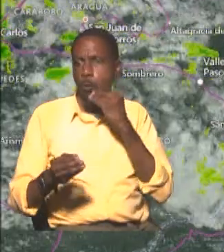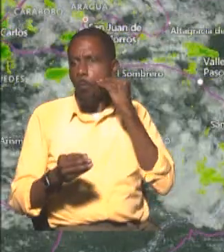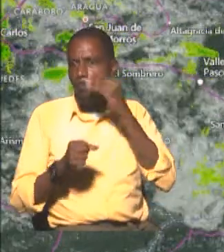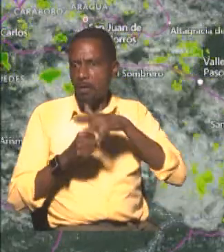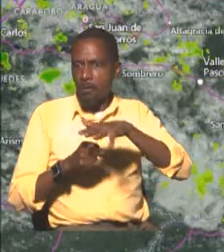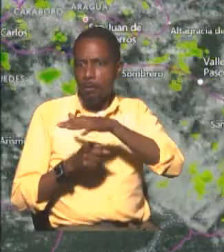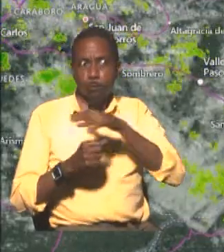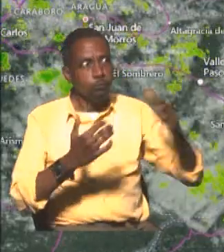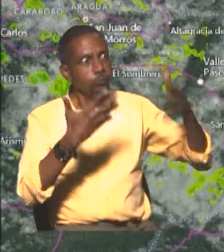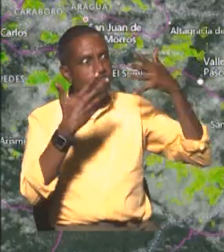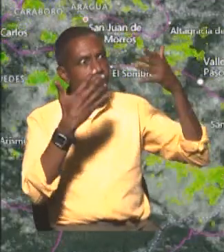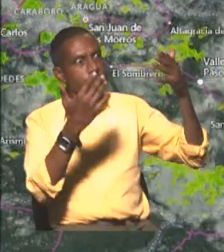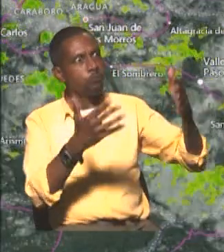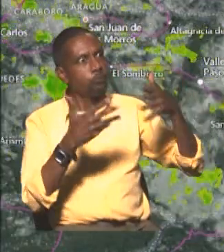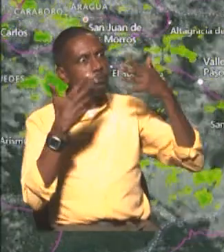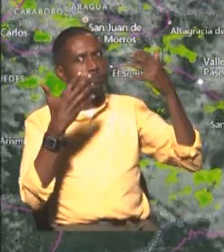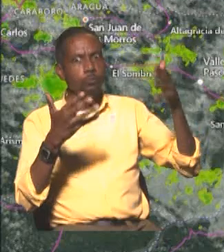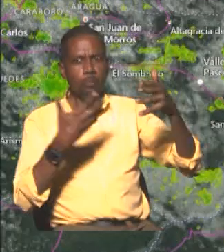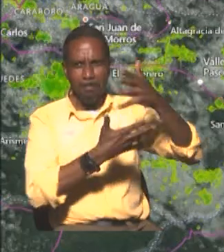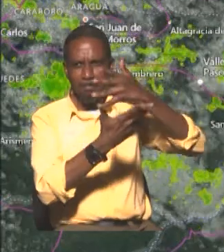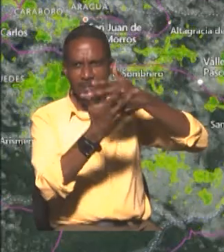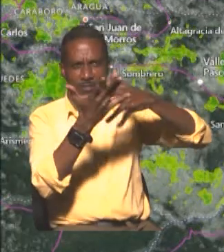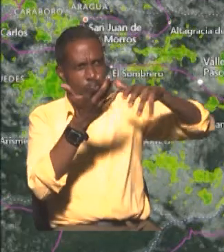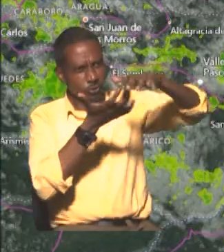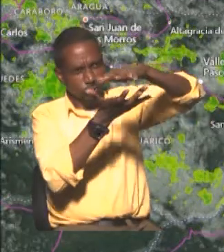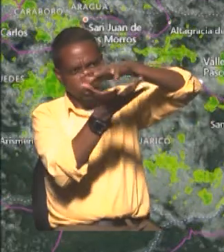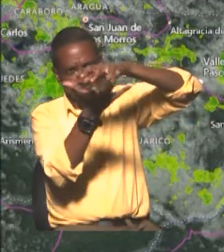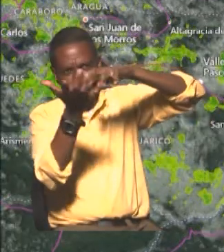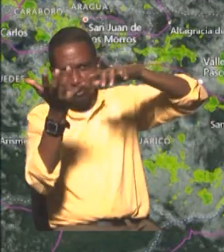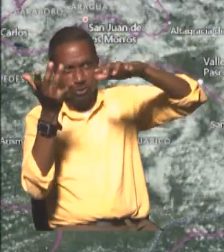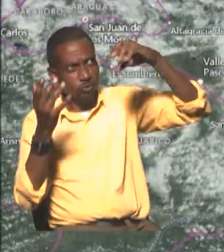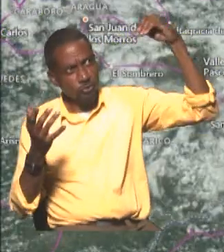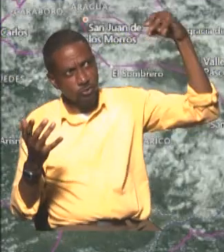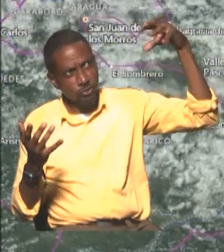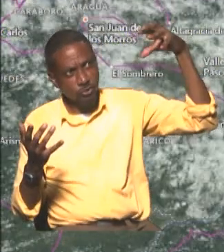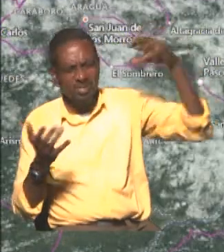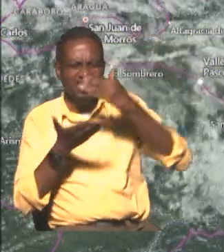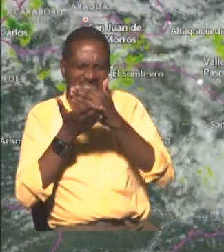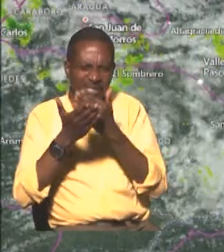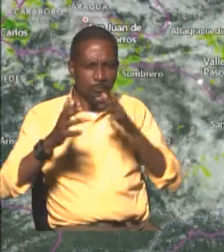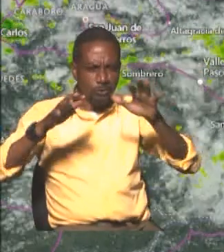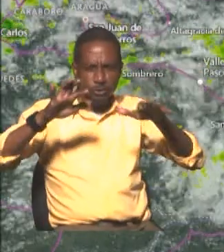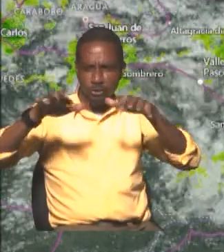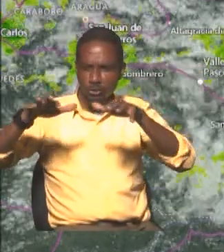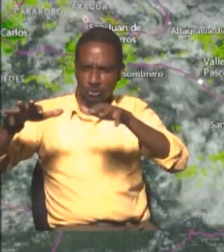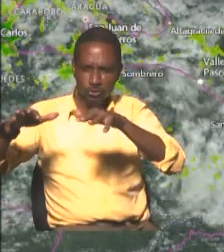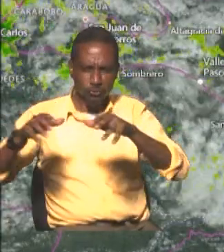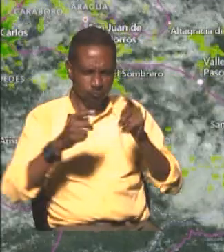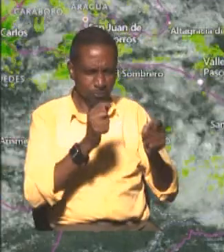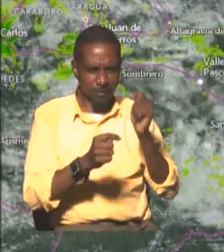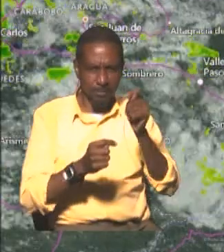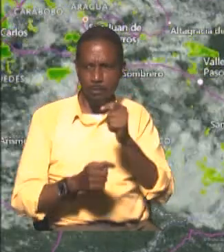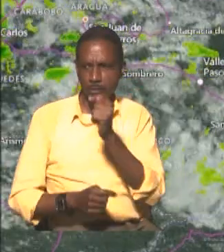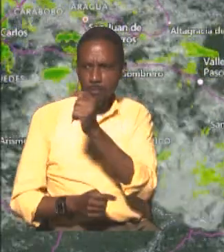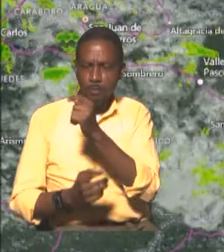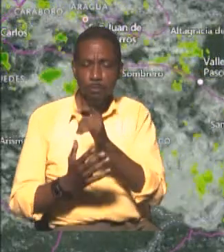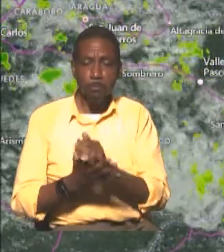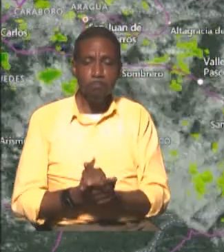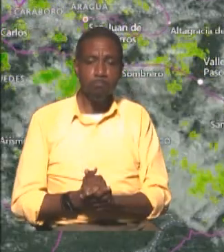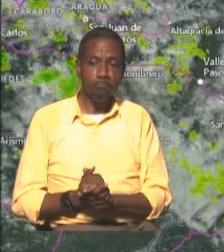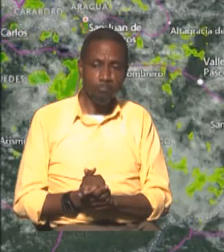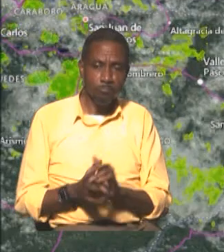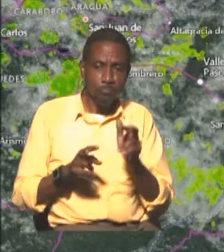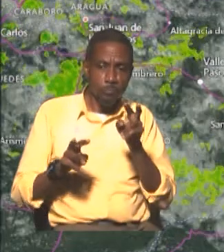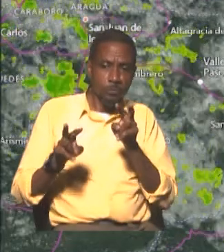windy conditions coupled with a mix of clouds and sunshine and occasional showers across both Trinidad and